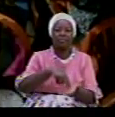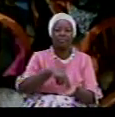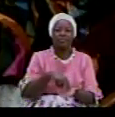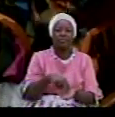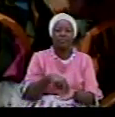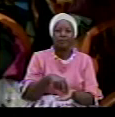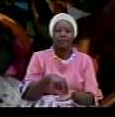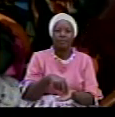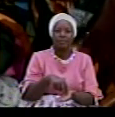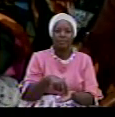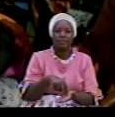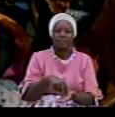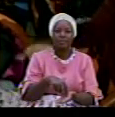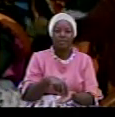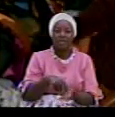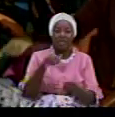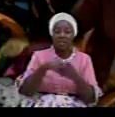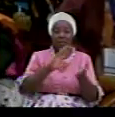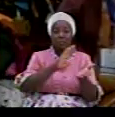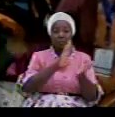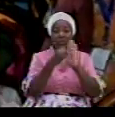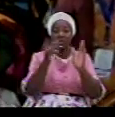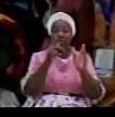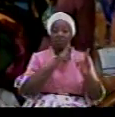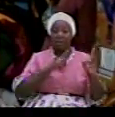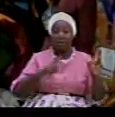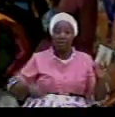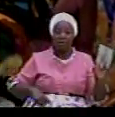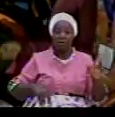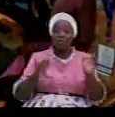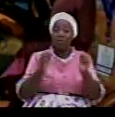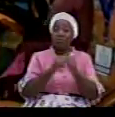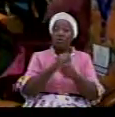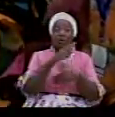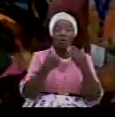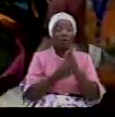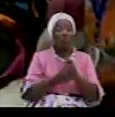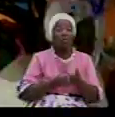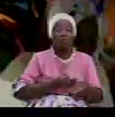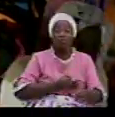In the presence of the Lord, with all honesty,